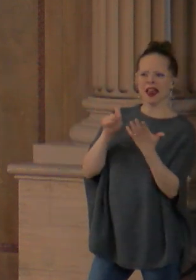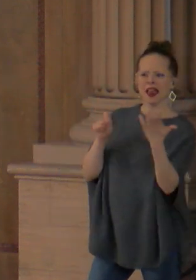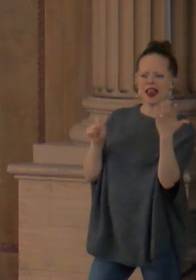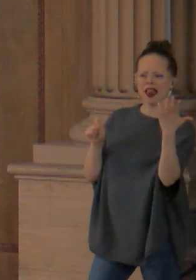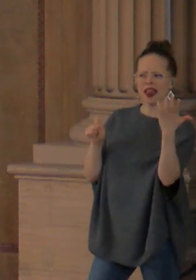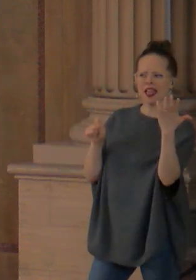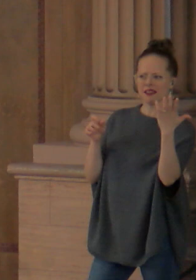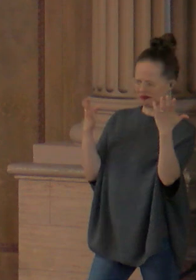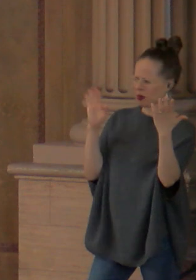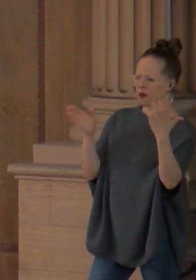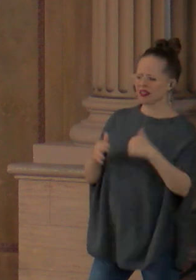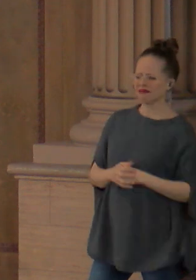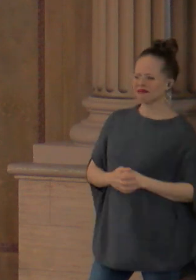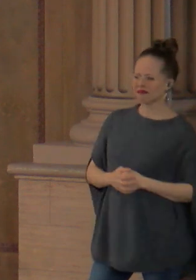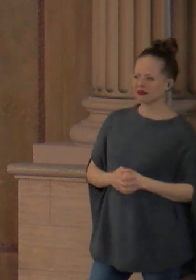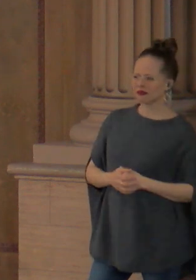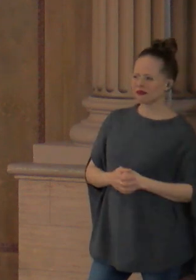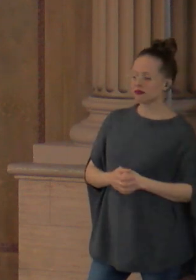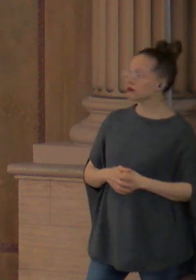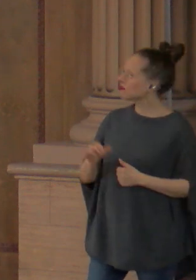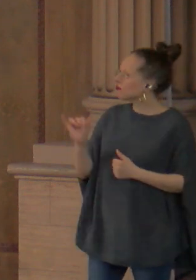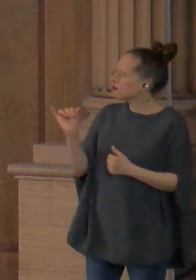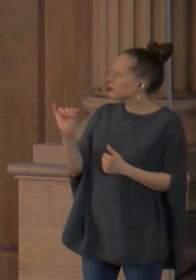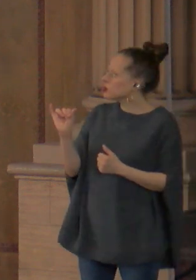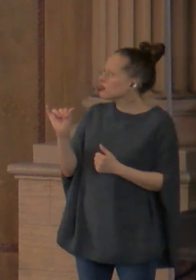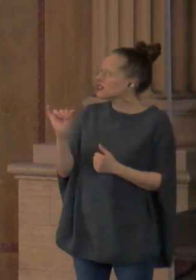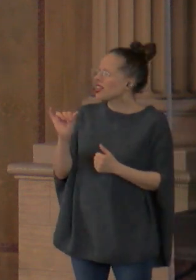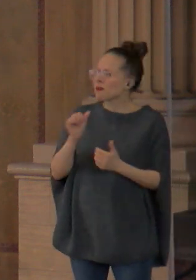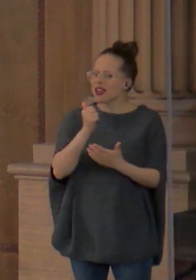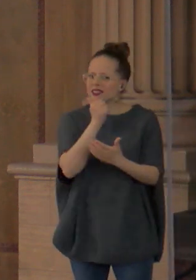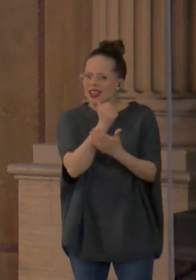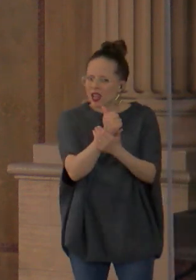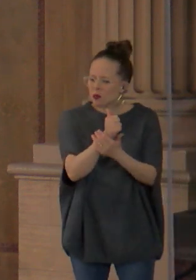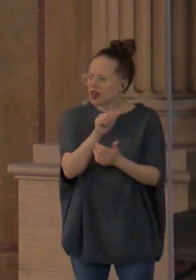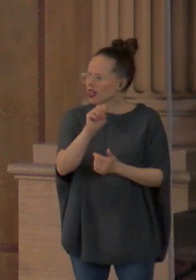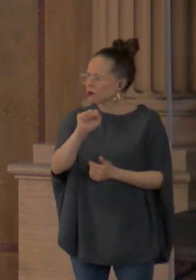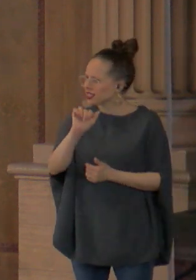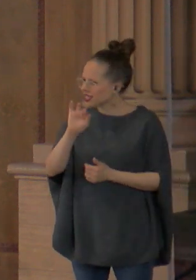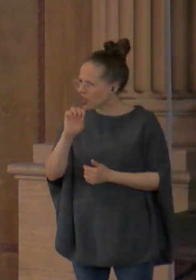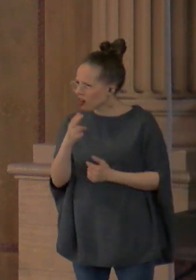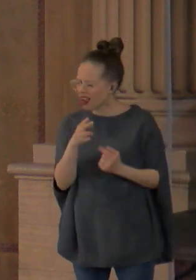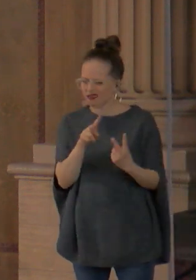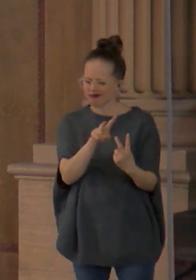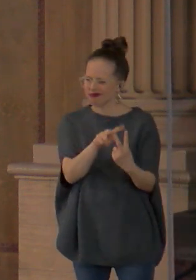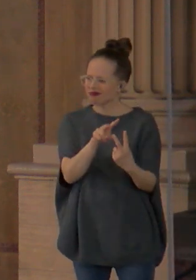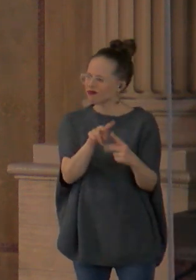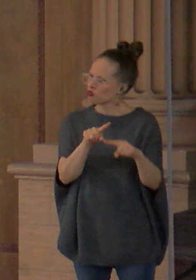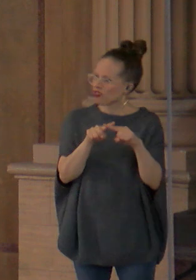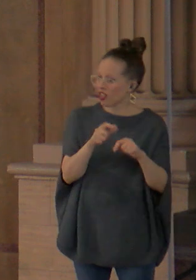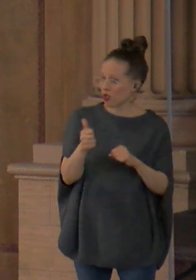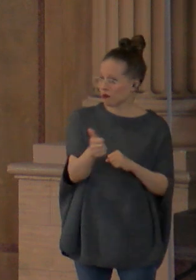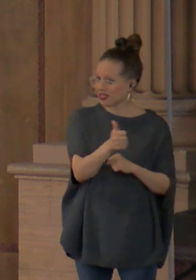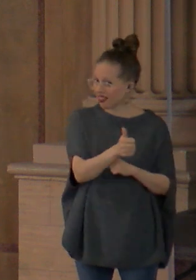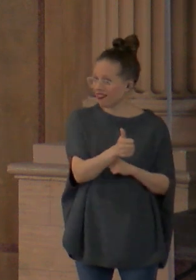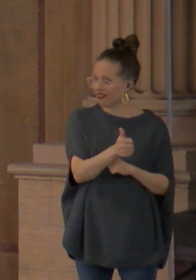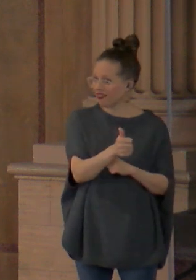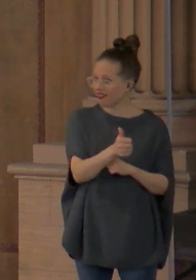So just like Abraham and Sarah responded to God's promise with self-reliance by producing Ishmael through Hagar,